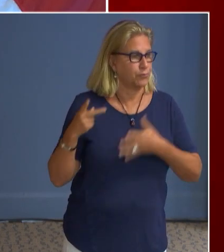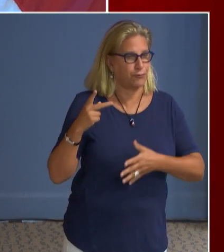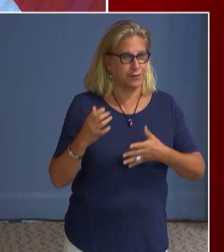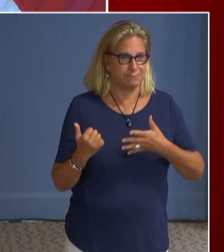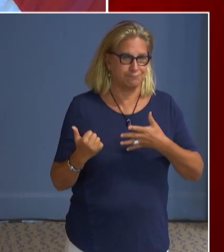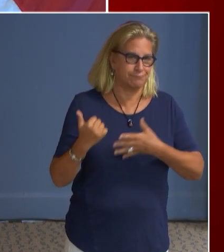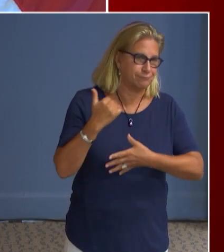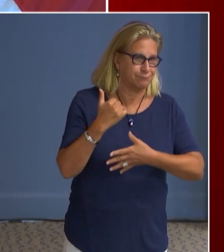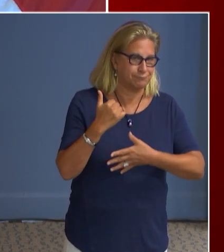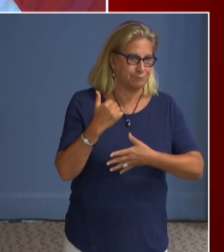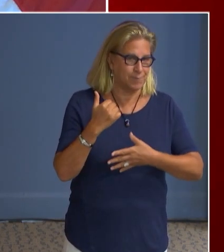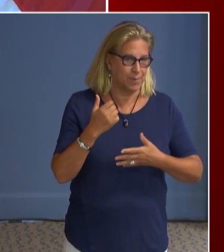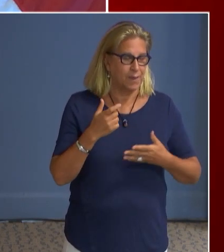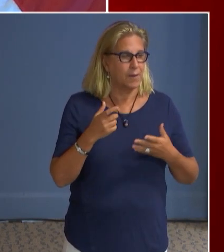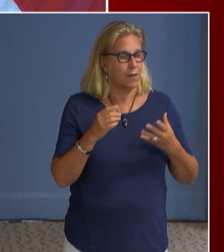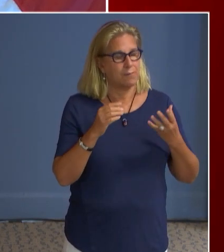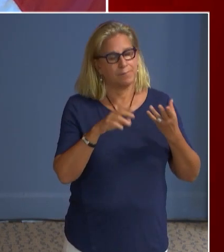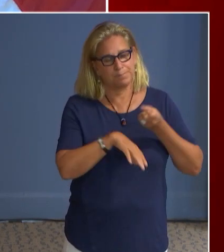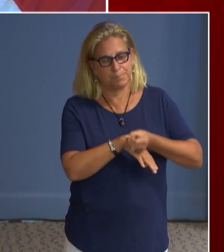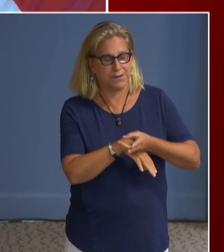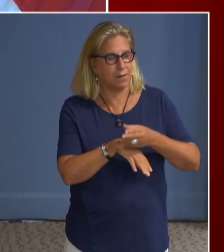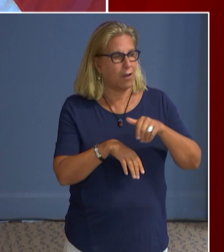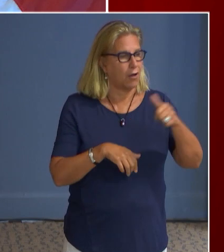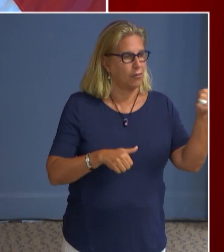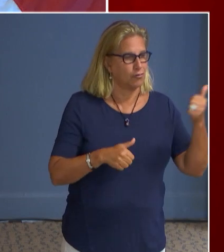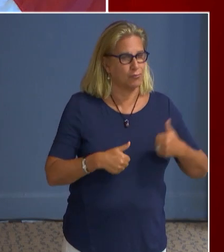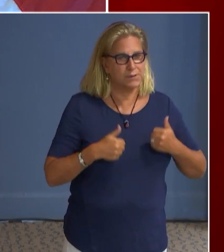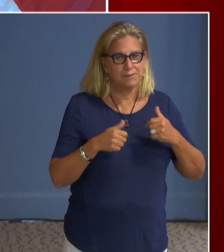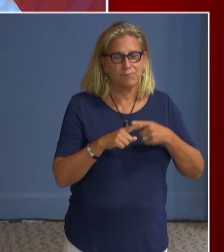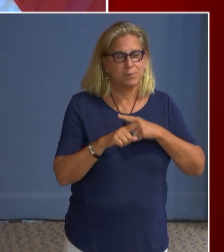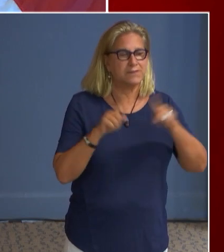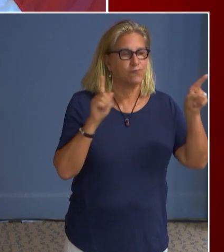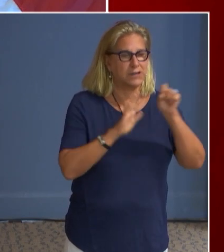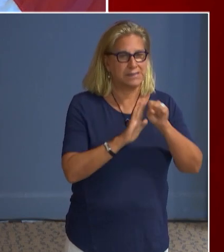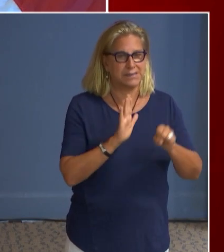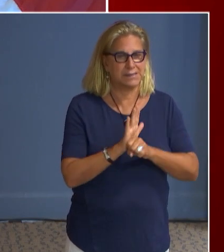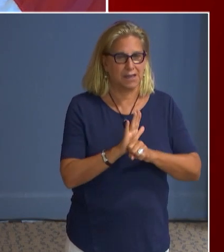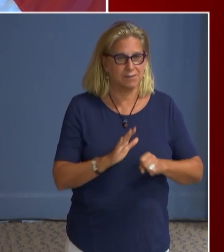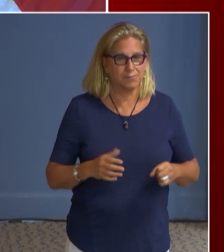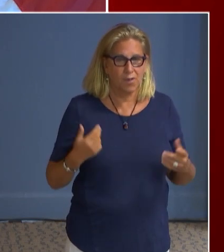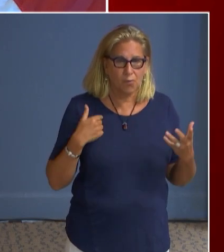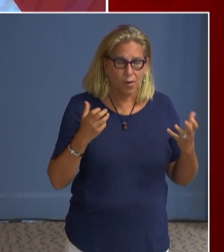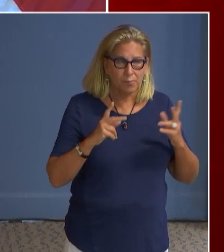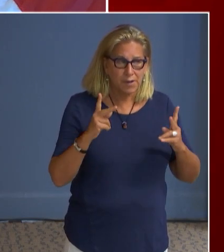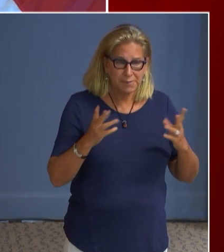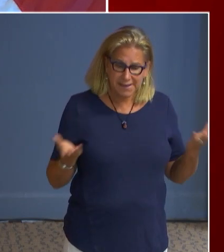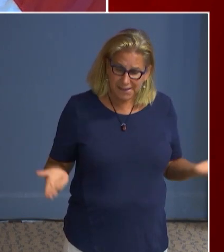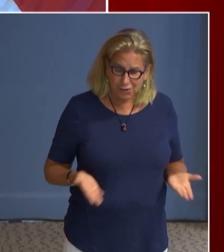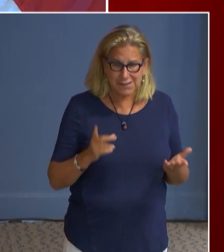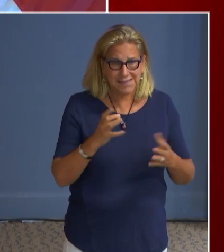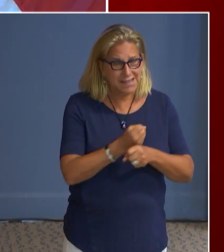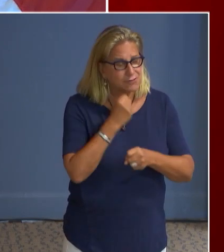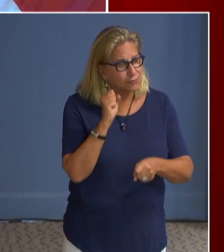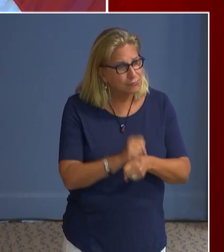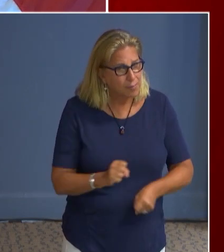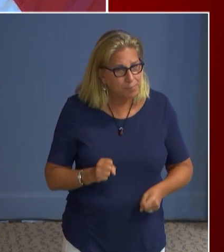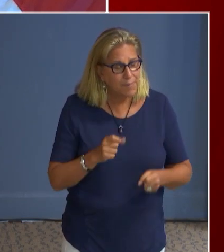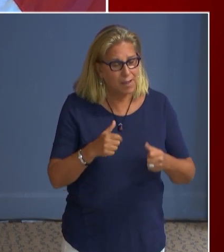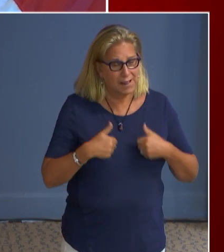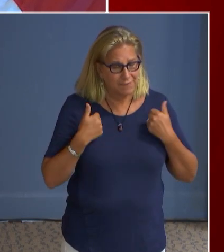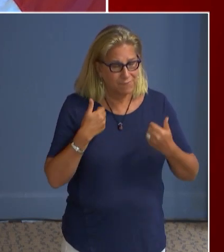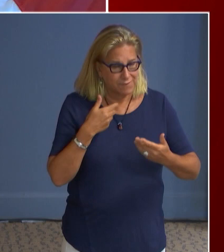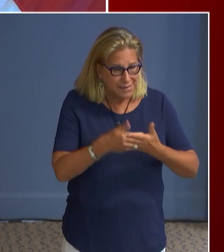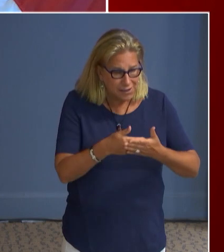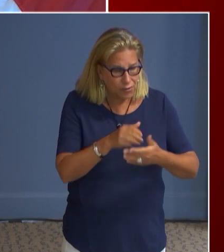so that you can avail yourself of that. We want people to be able to live close to where they work, and we want